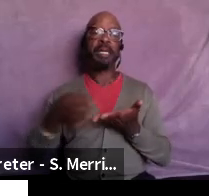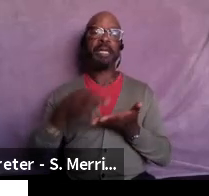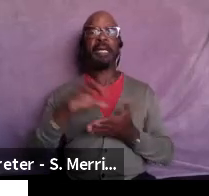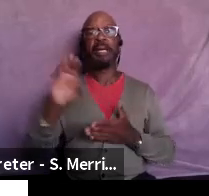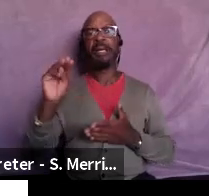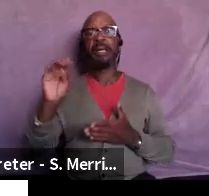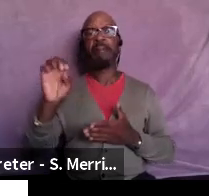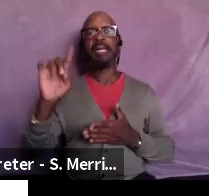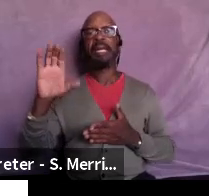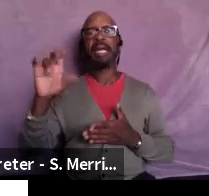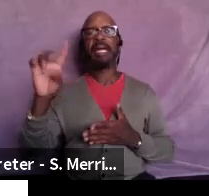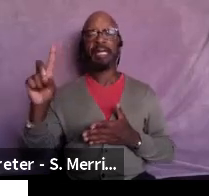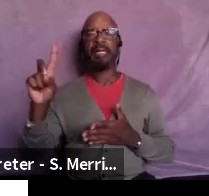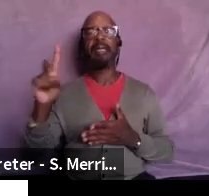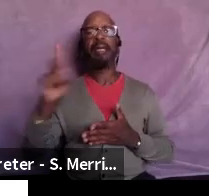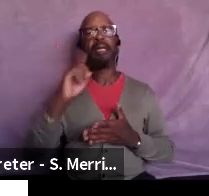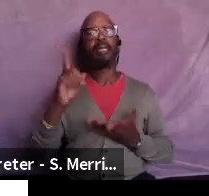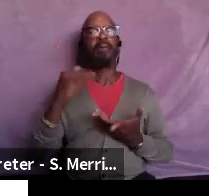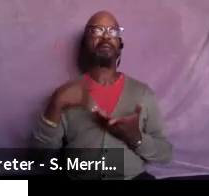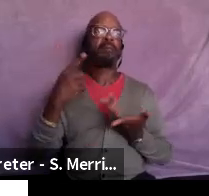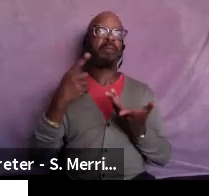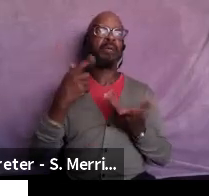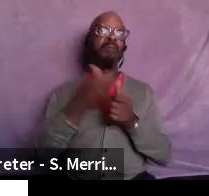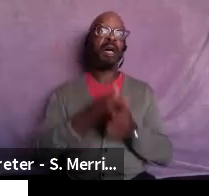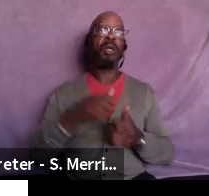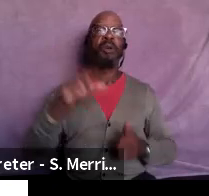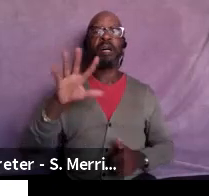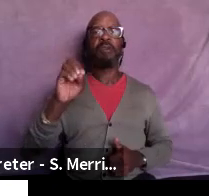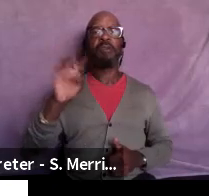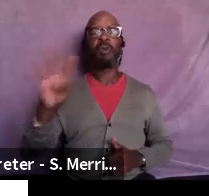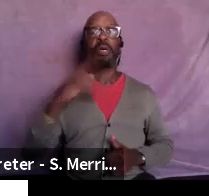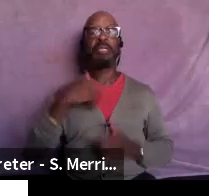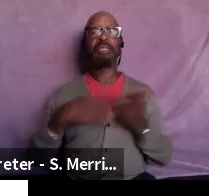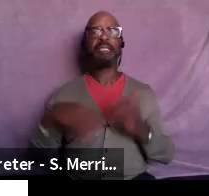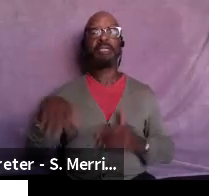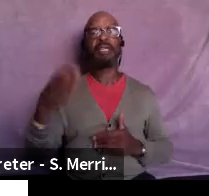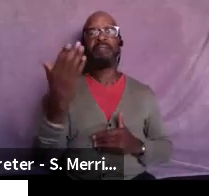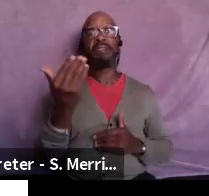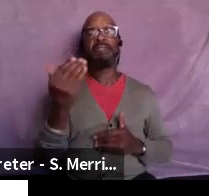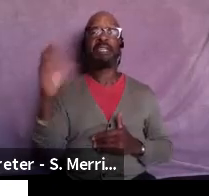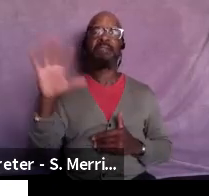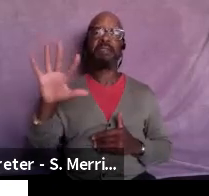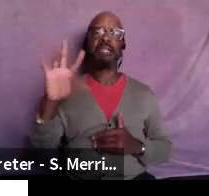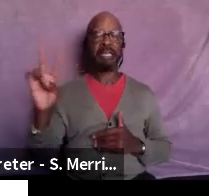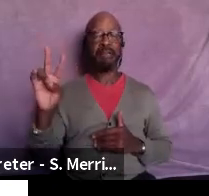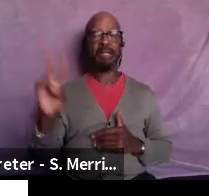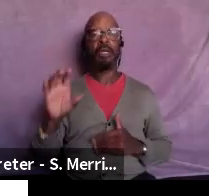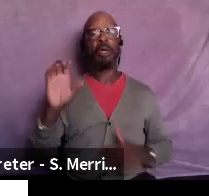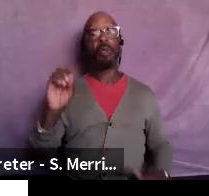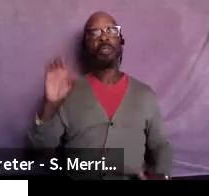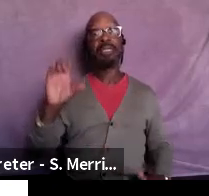is subject to the requirements of Section 504 and Section 1557. OCR